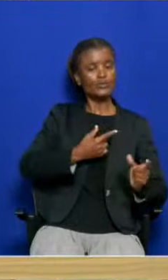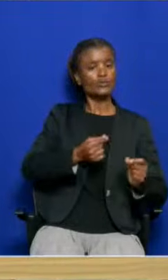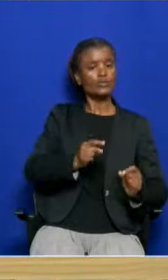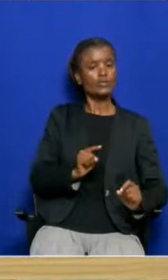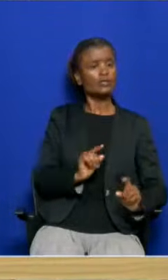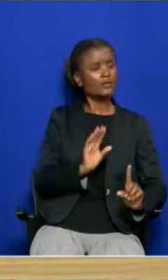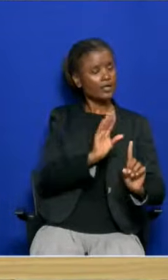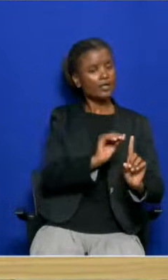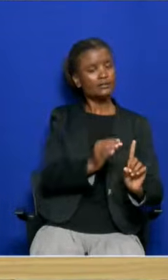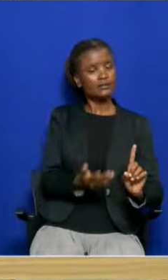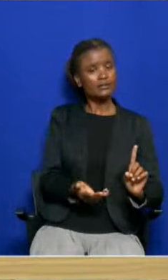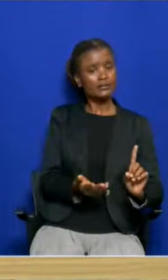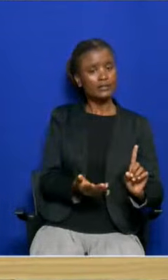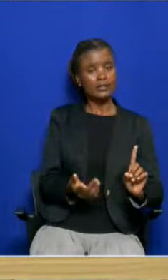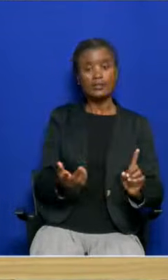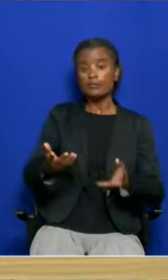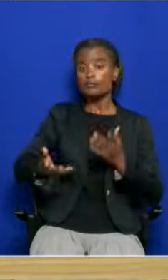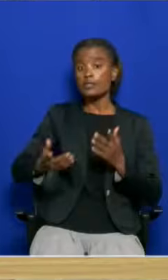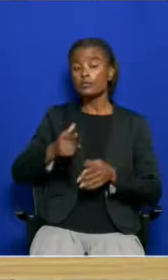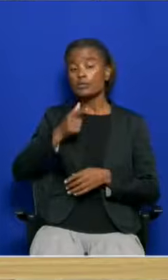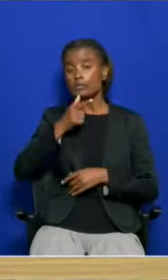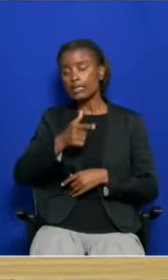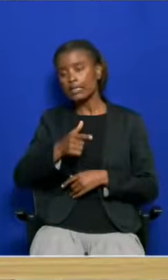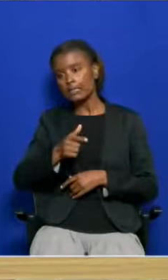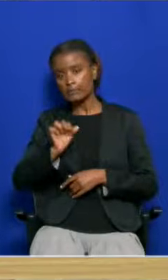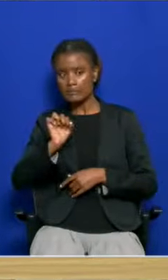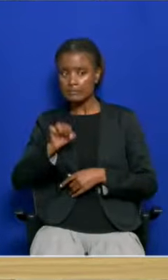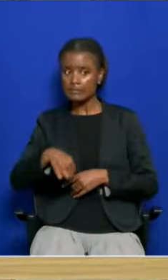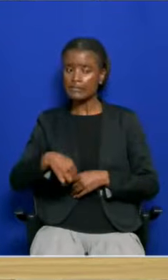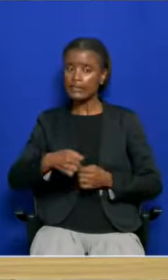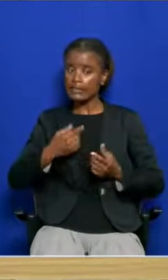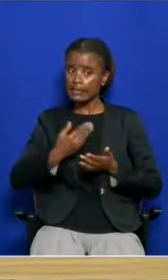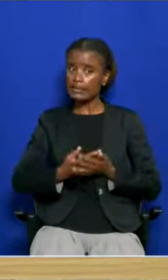do something about it, or no, I can't.